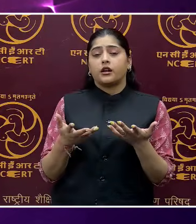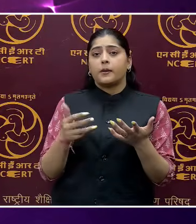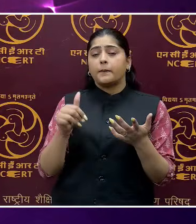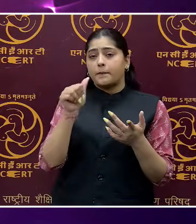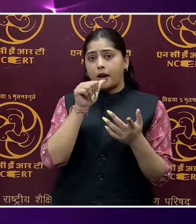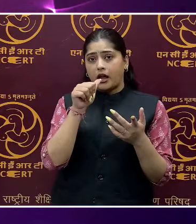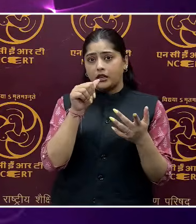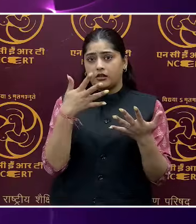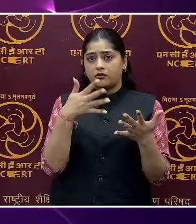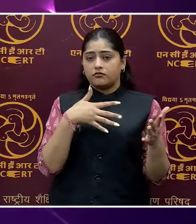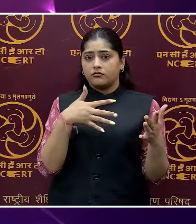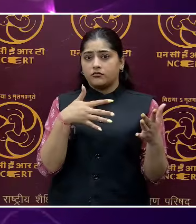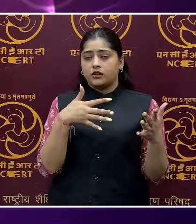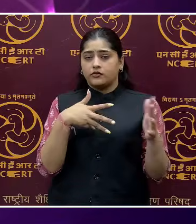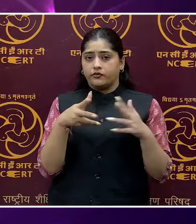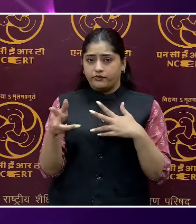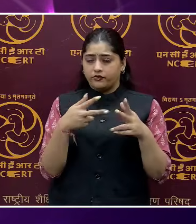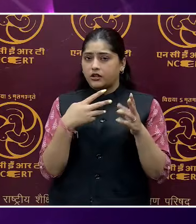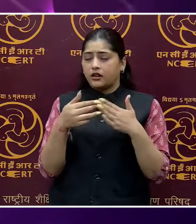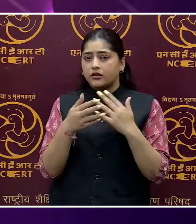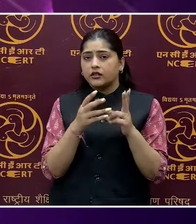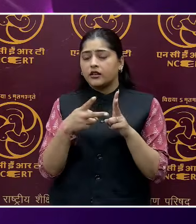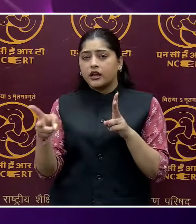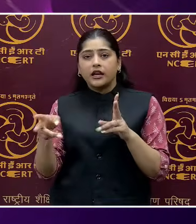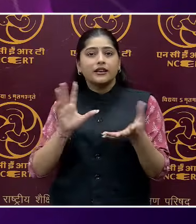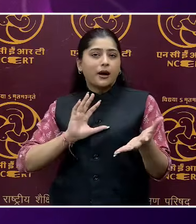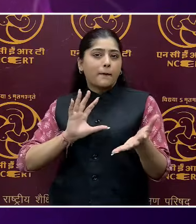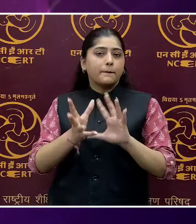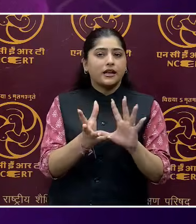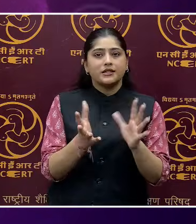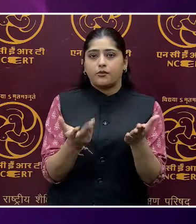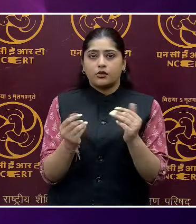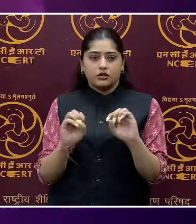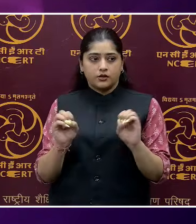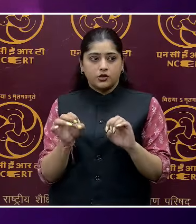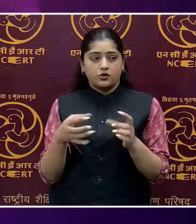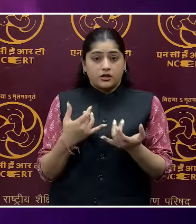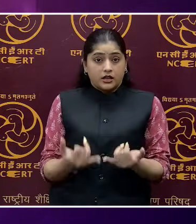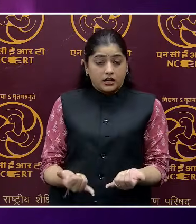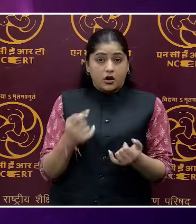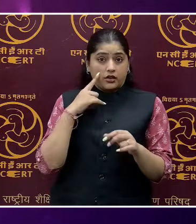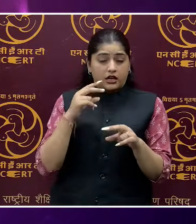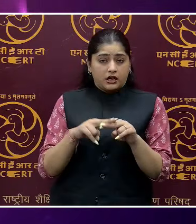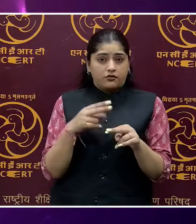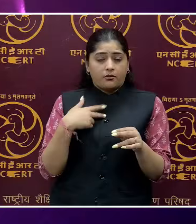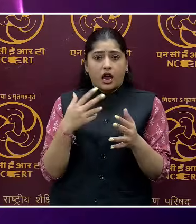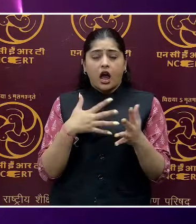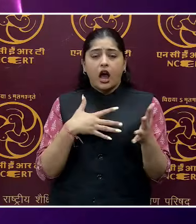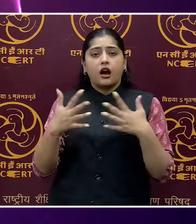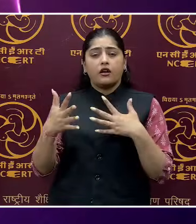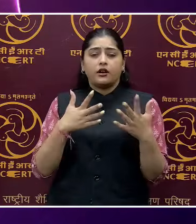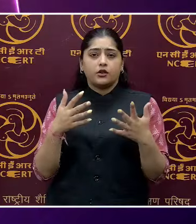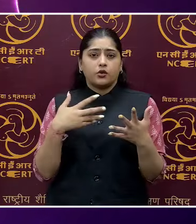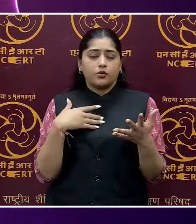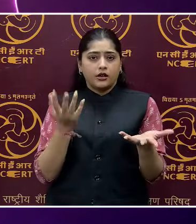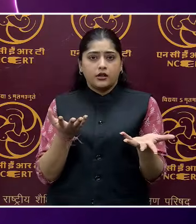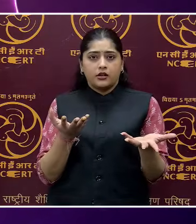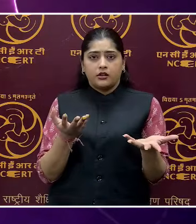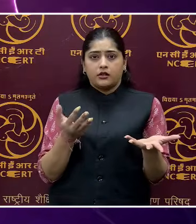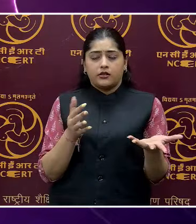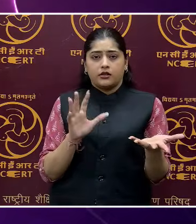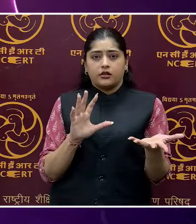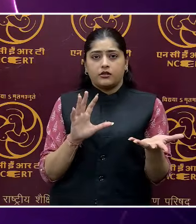not compressed. Now in this panel we will select air. Now click on the